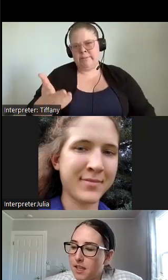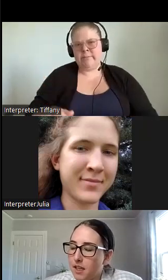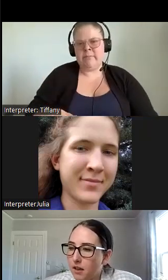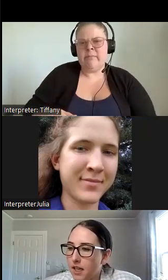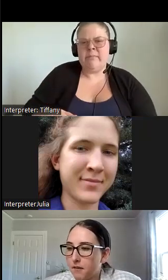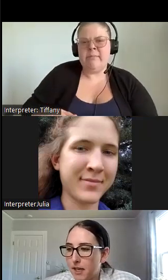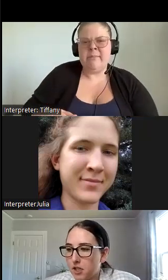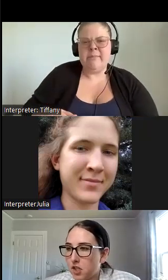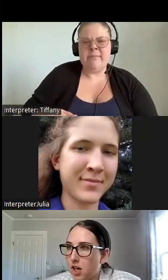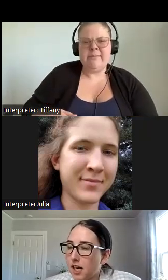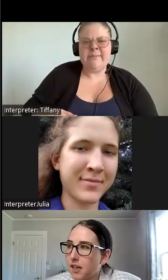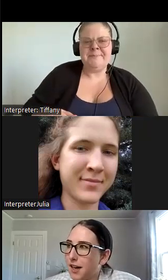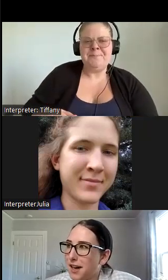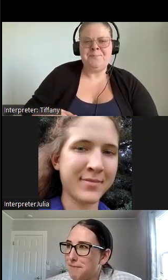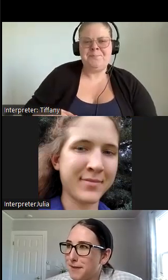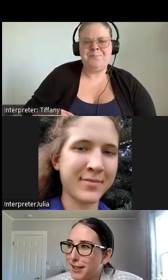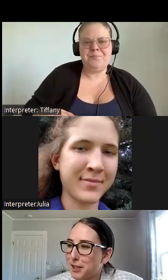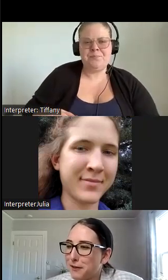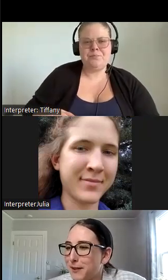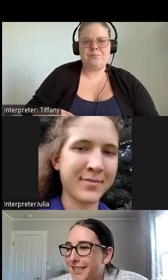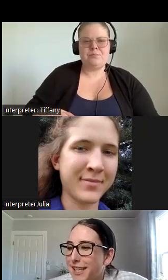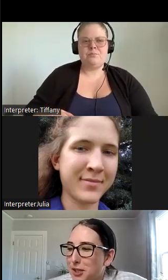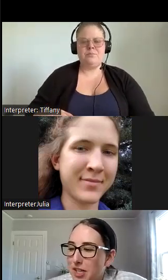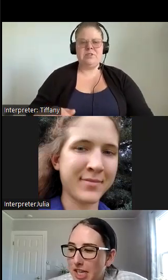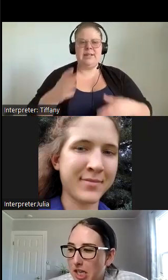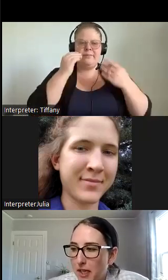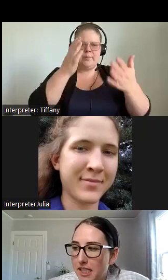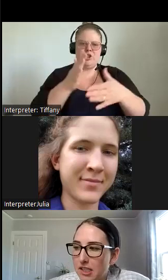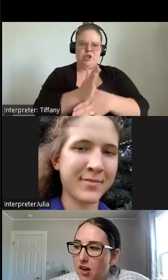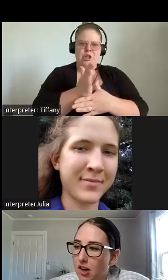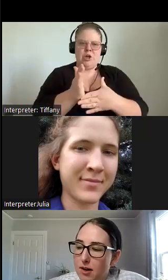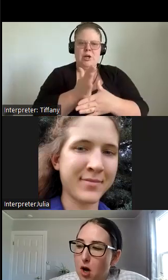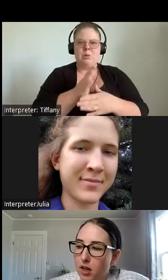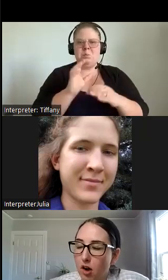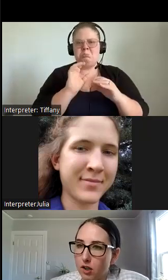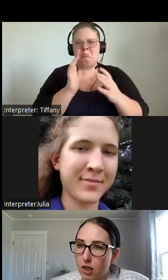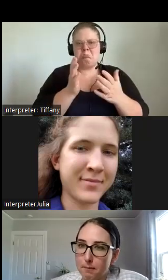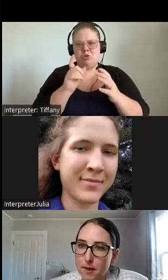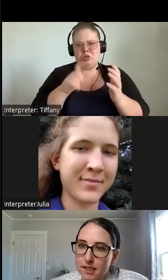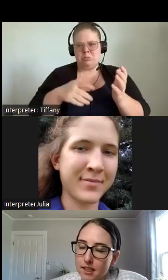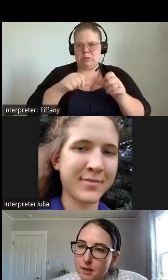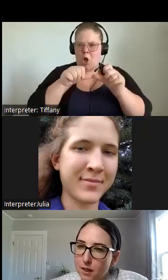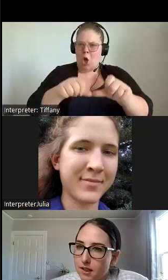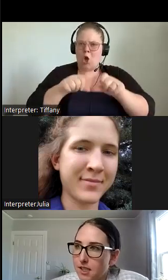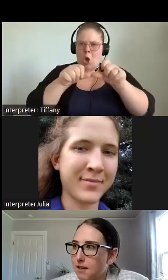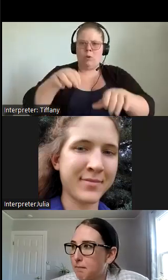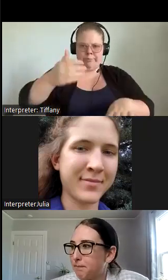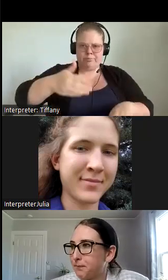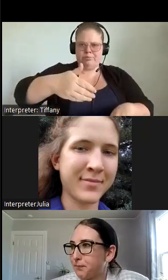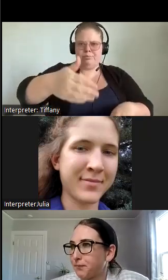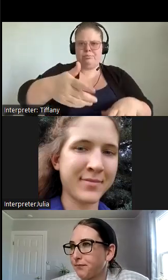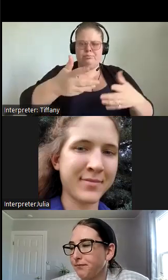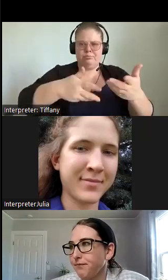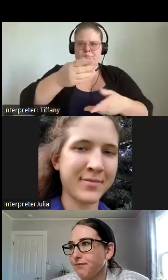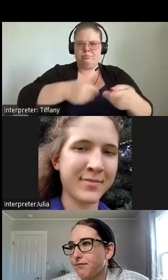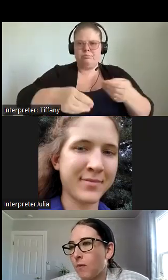And then information sharing, there is no frequency. It should be taking place on an ongoing basis with the team.